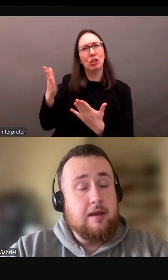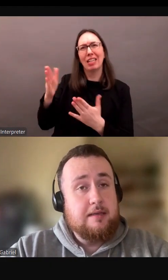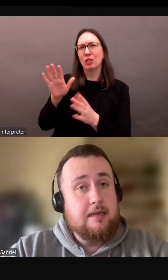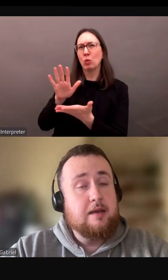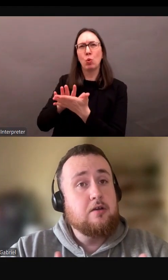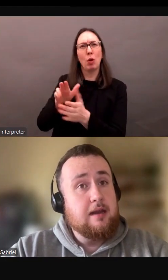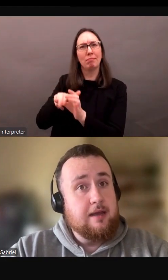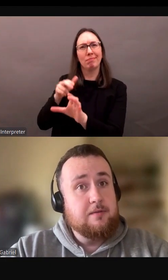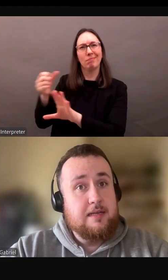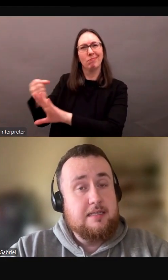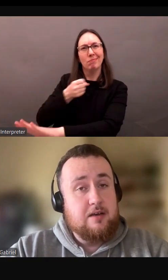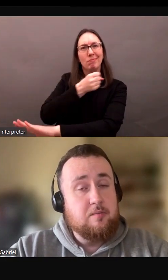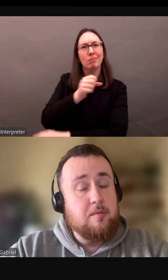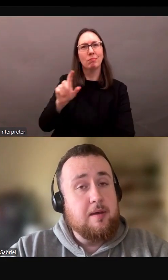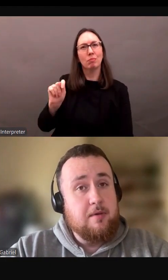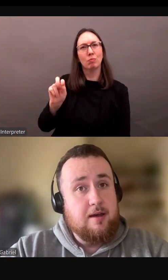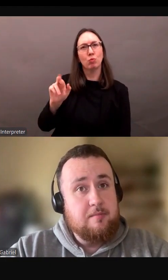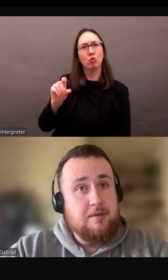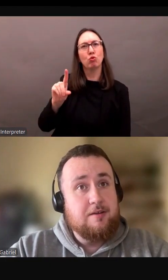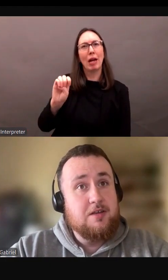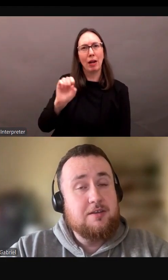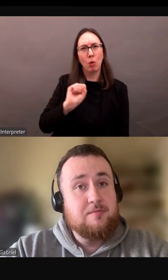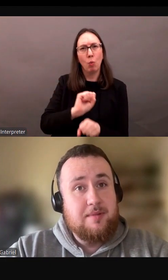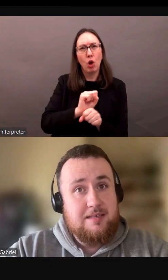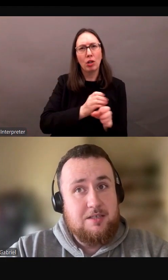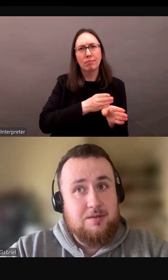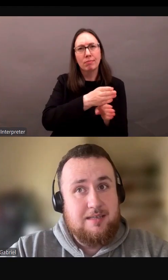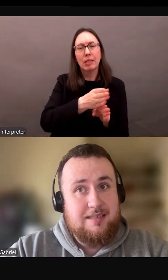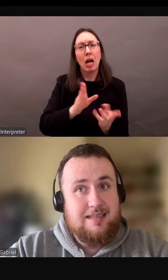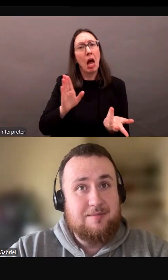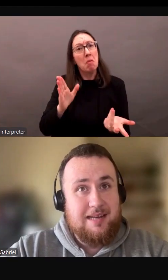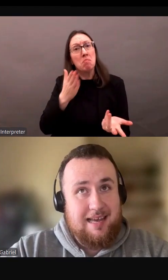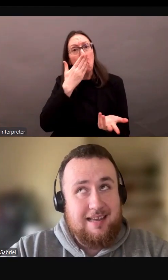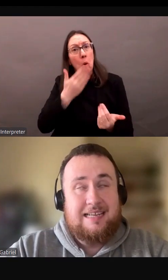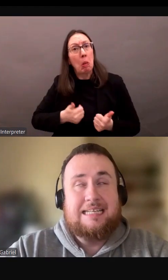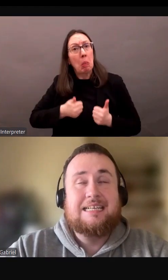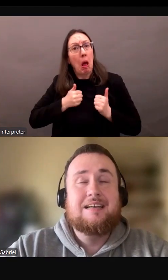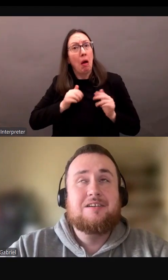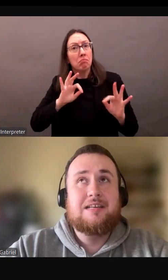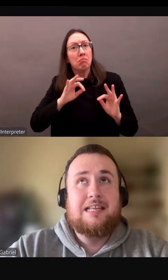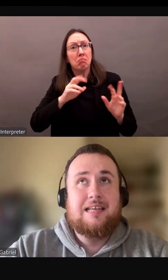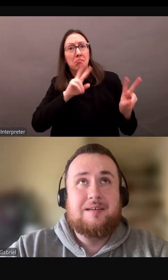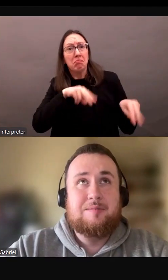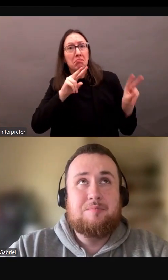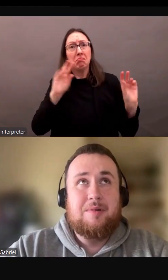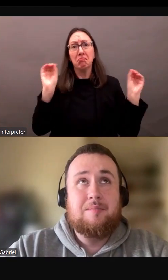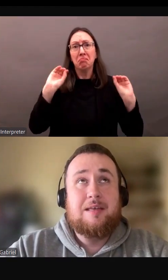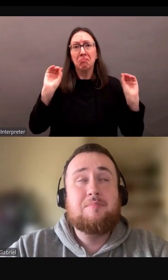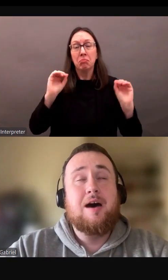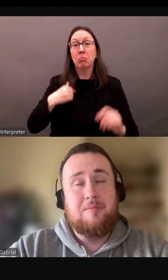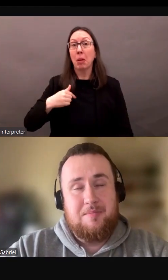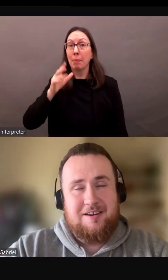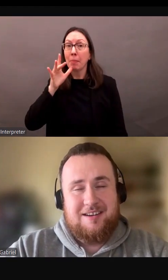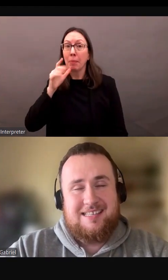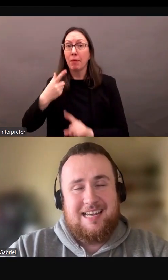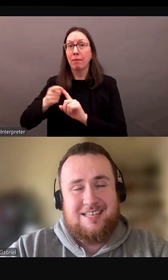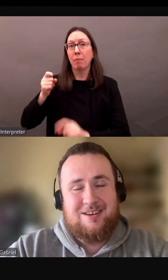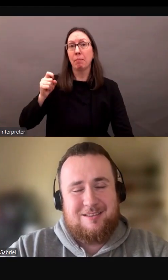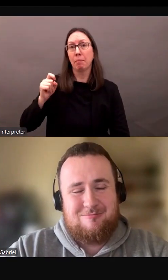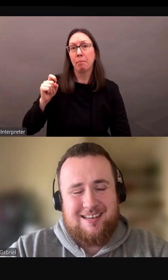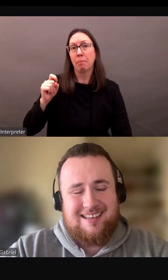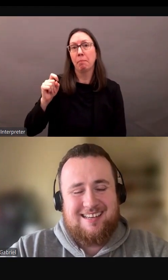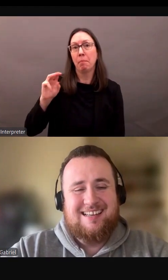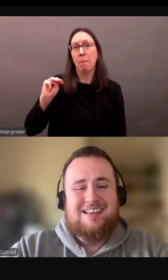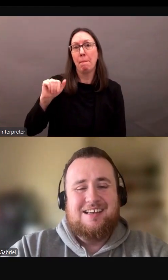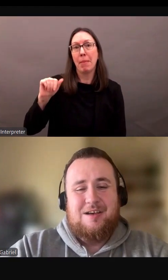a good life in itself. But my mom, originally from Massachusetts, and my dad turned into Mama and Papa Bear, is a nice way to